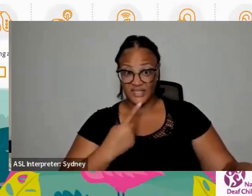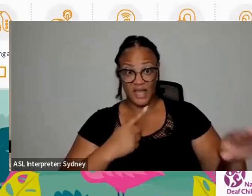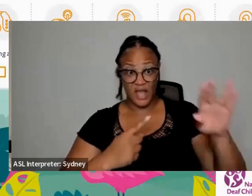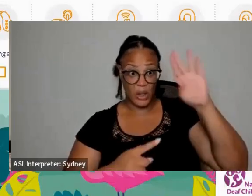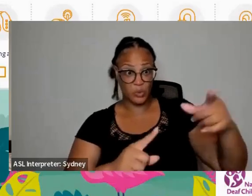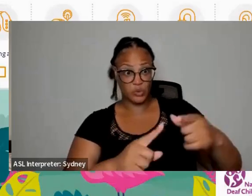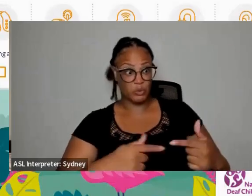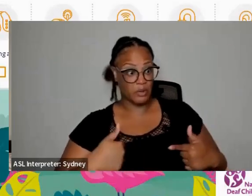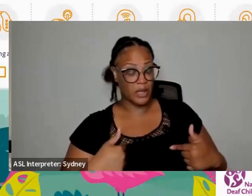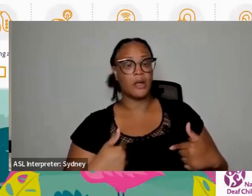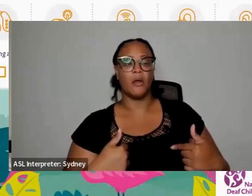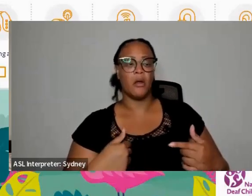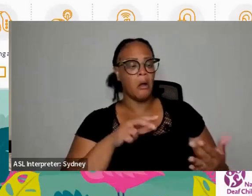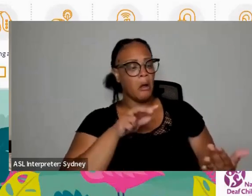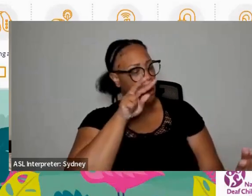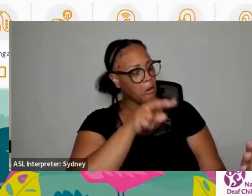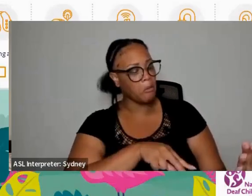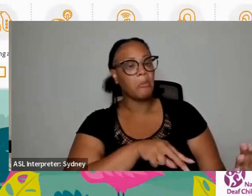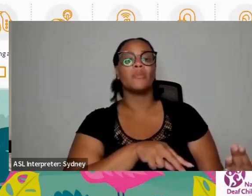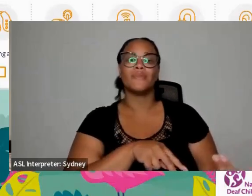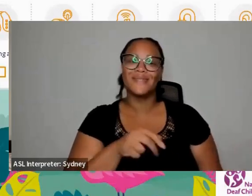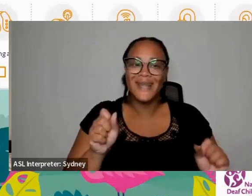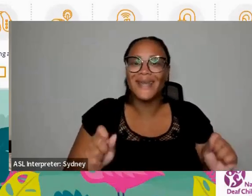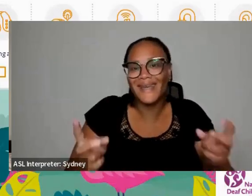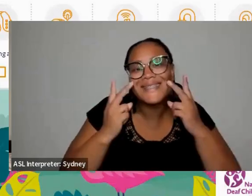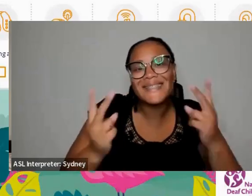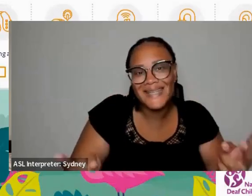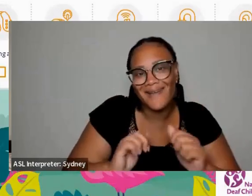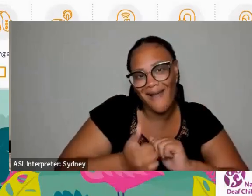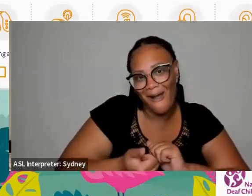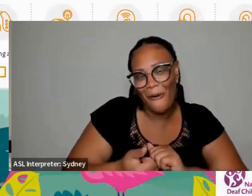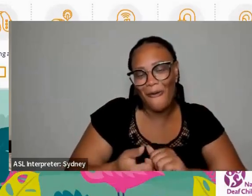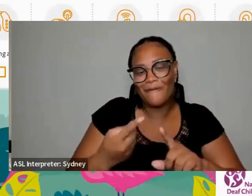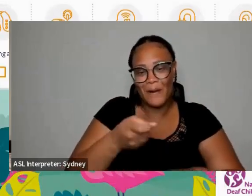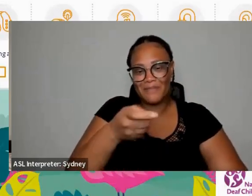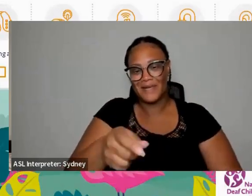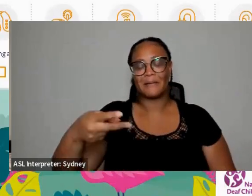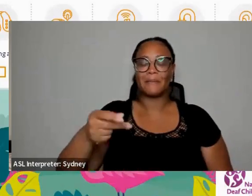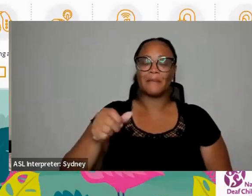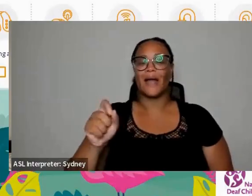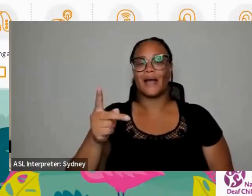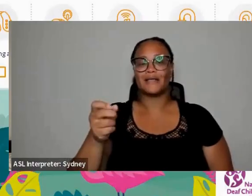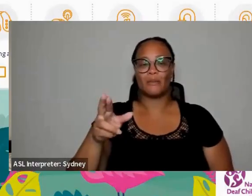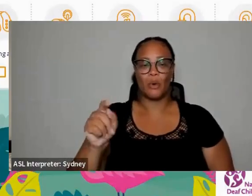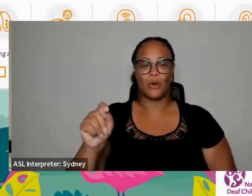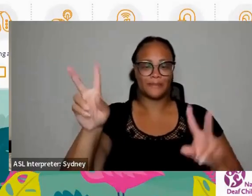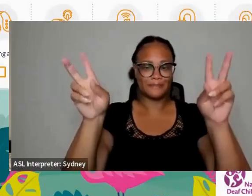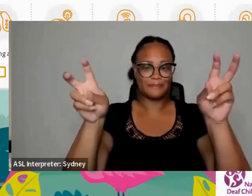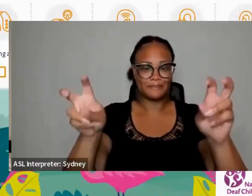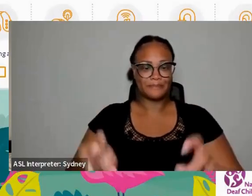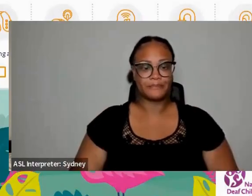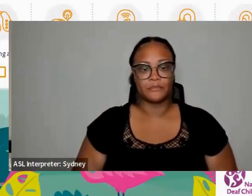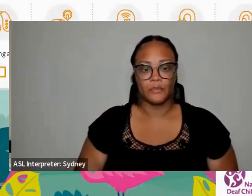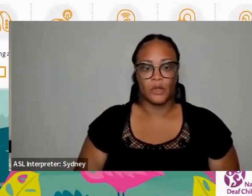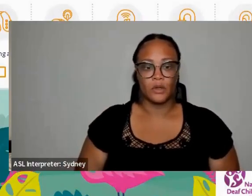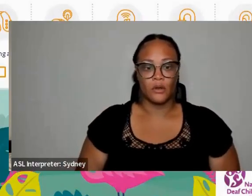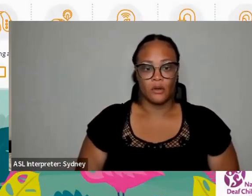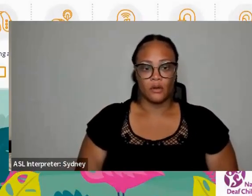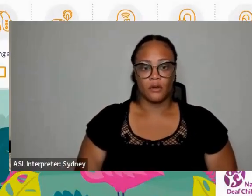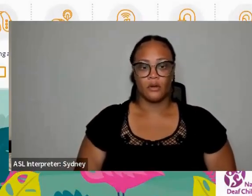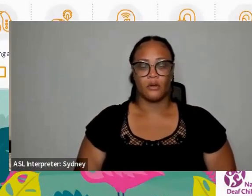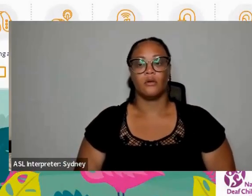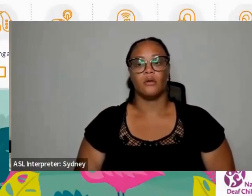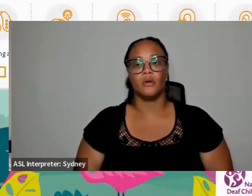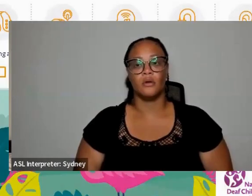to give some education to the people within the community. It can also be helpful to have sensory items for your child if it